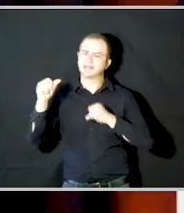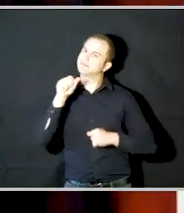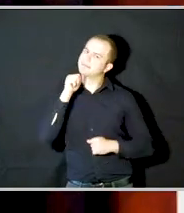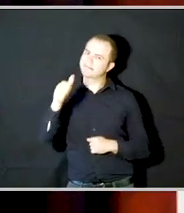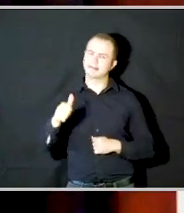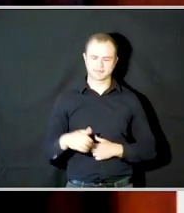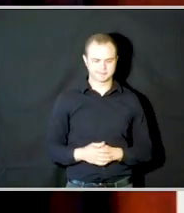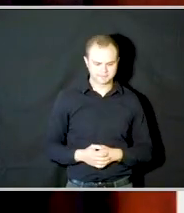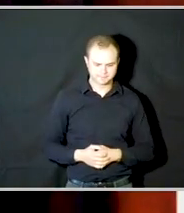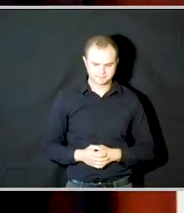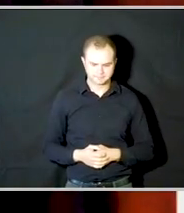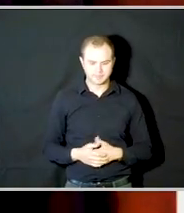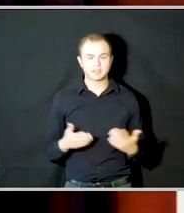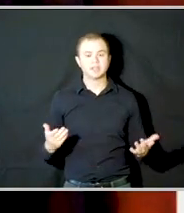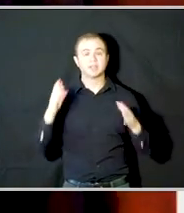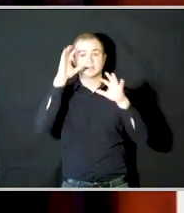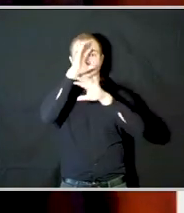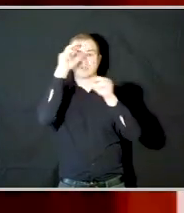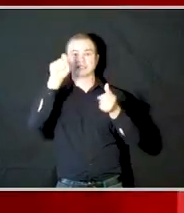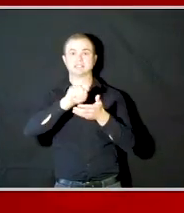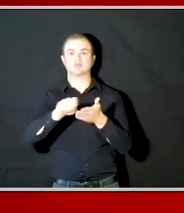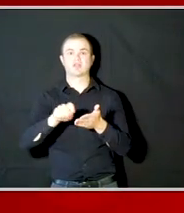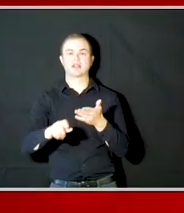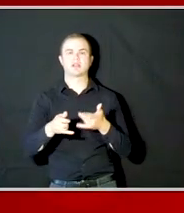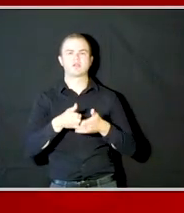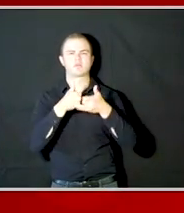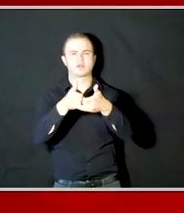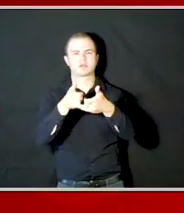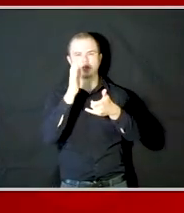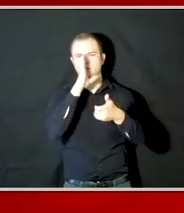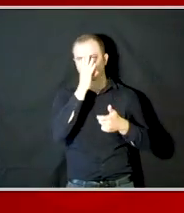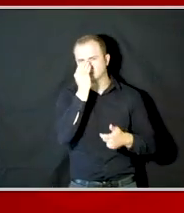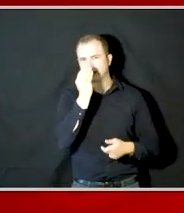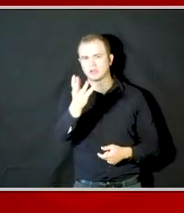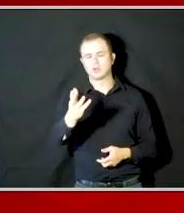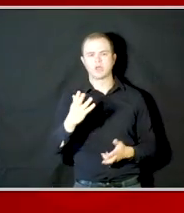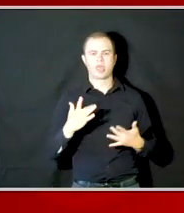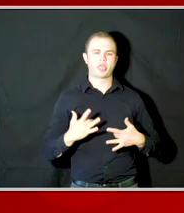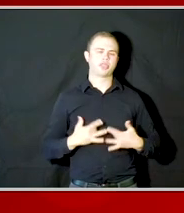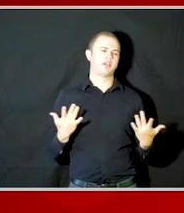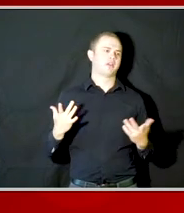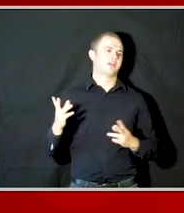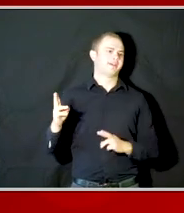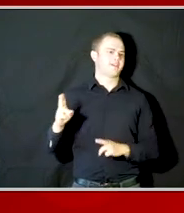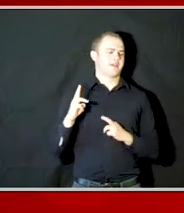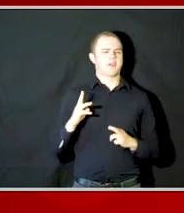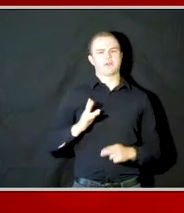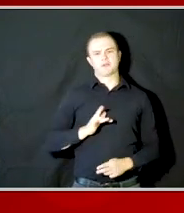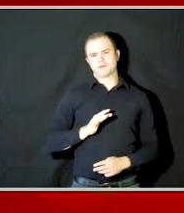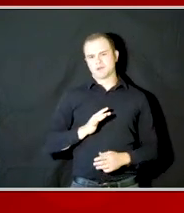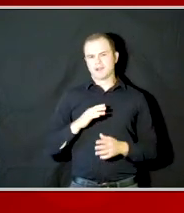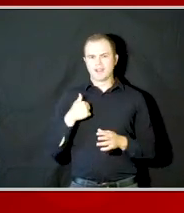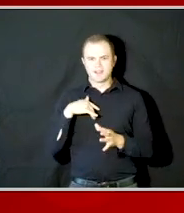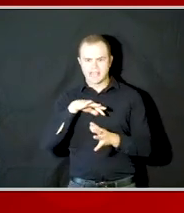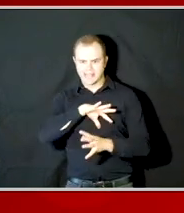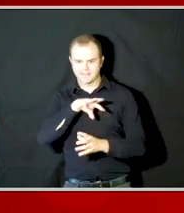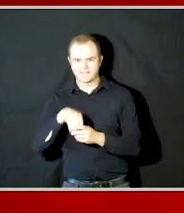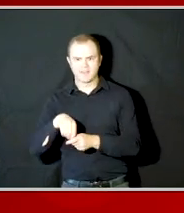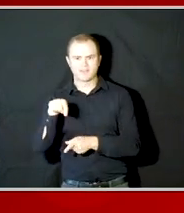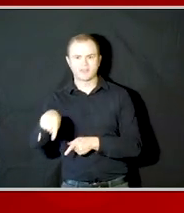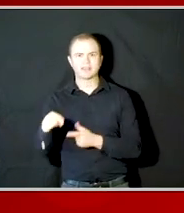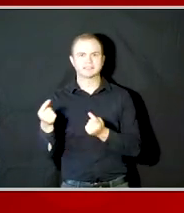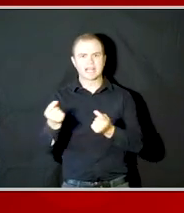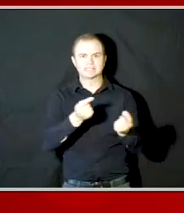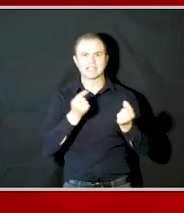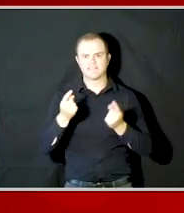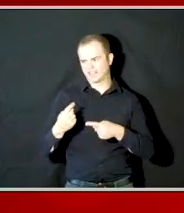President's Writing Awards, I will tell you that it has been a thrill, an honor, and a privilege to be involved in this activity